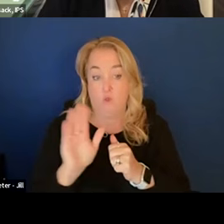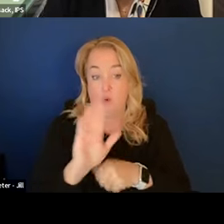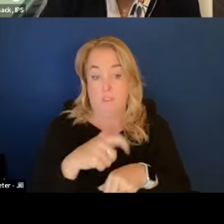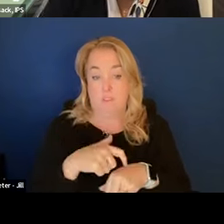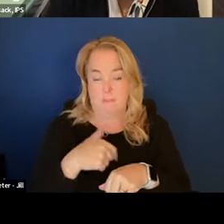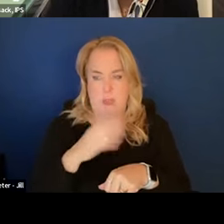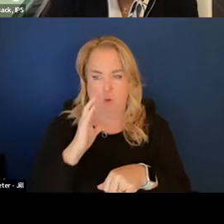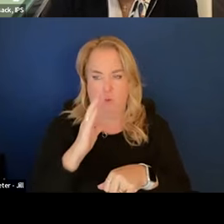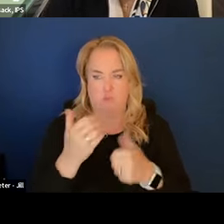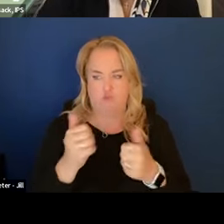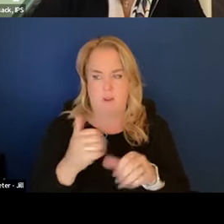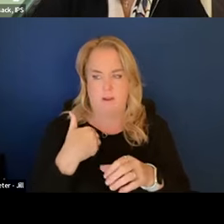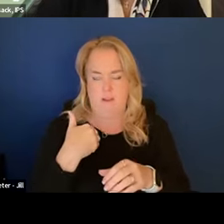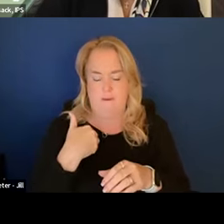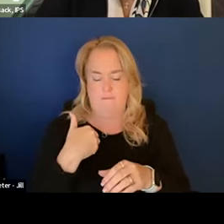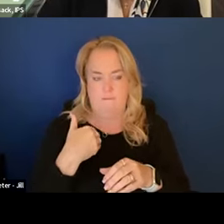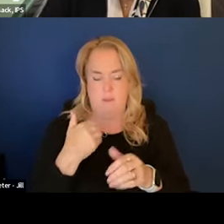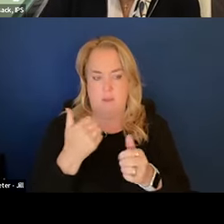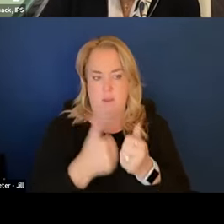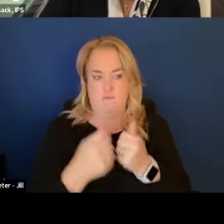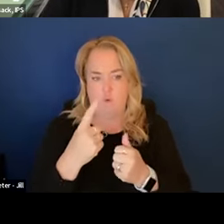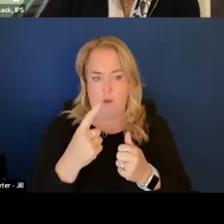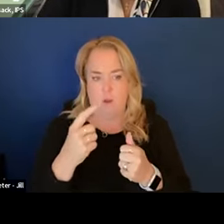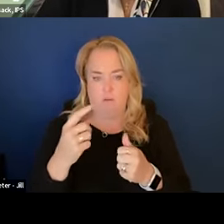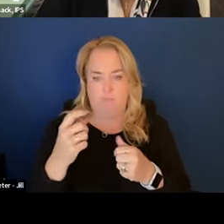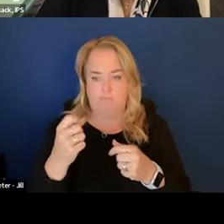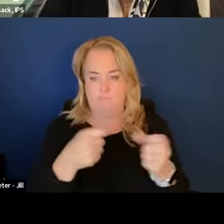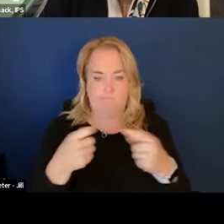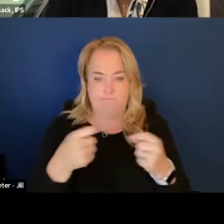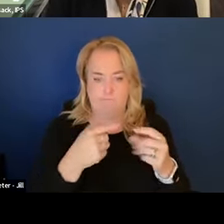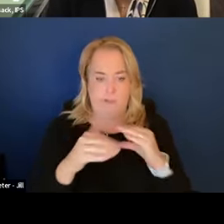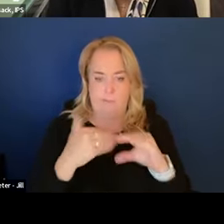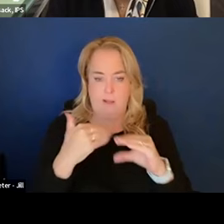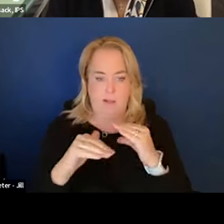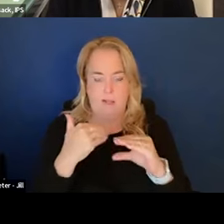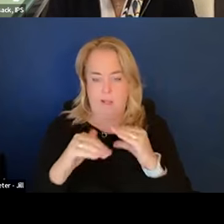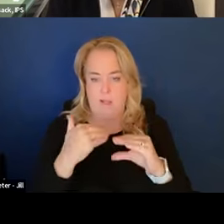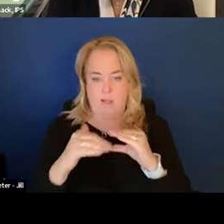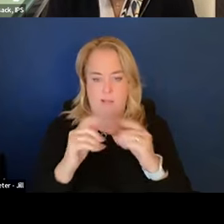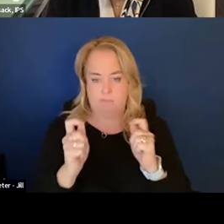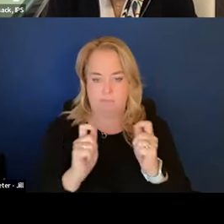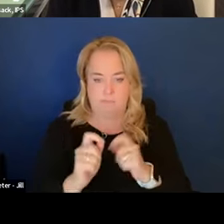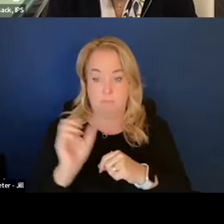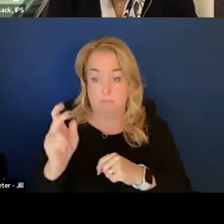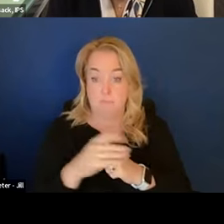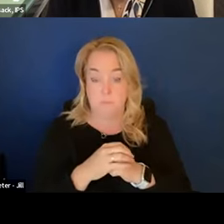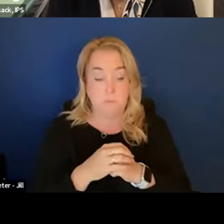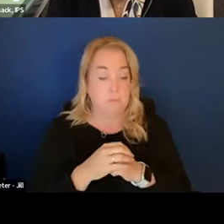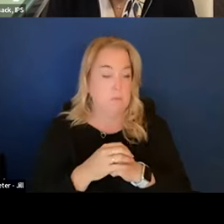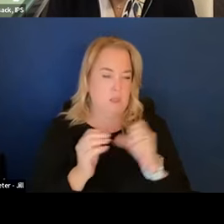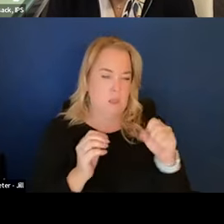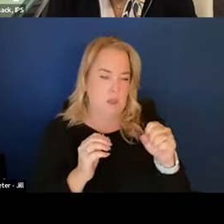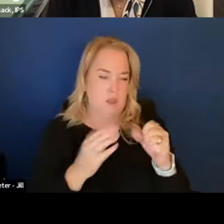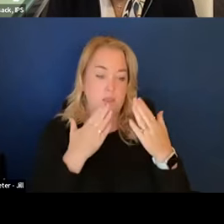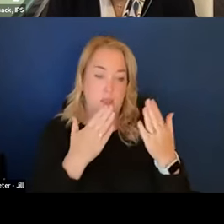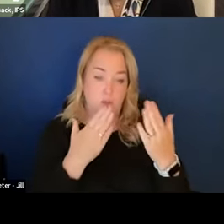and have it so that we can be weighing in electronically, looking at drafts and refining. Yeah. And